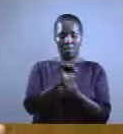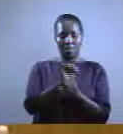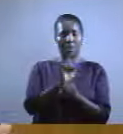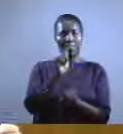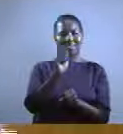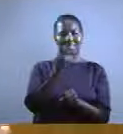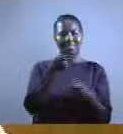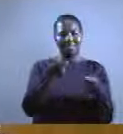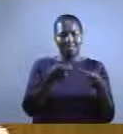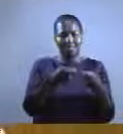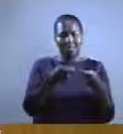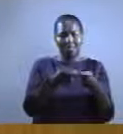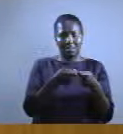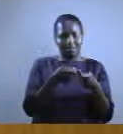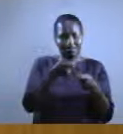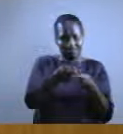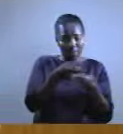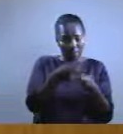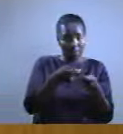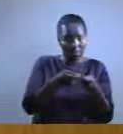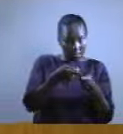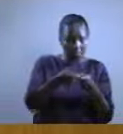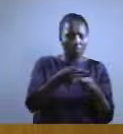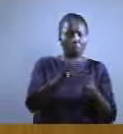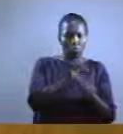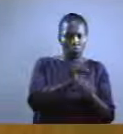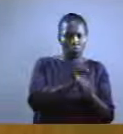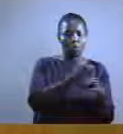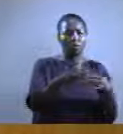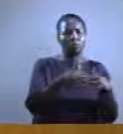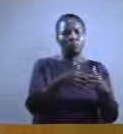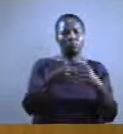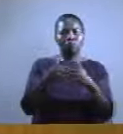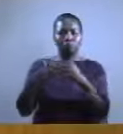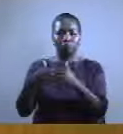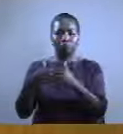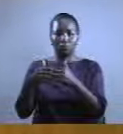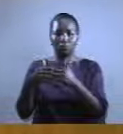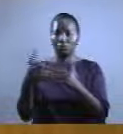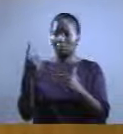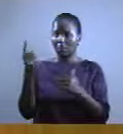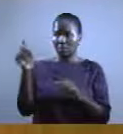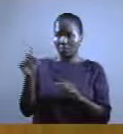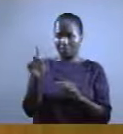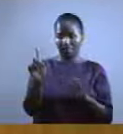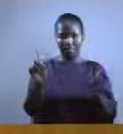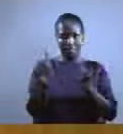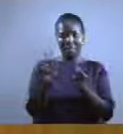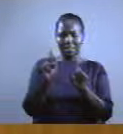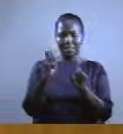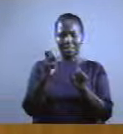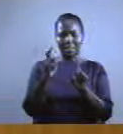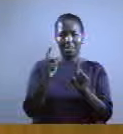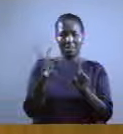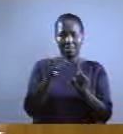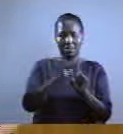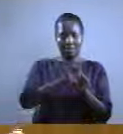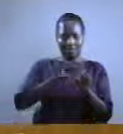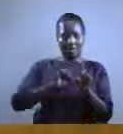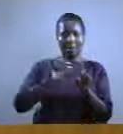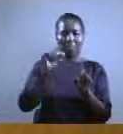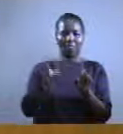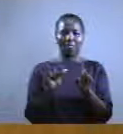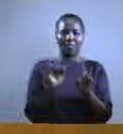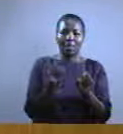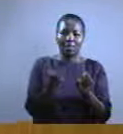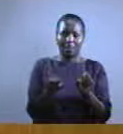to encourage job creation in the form of an amount of employees' tax that may be reduced. Now, Chairperson, as other speakers